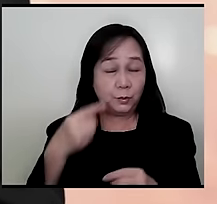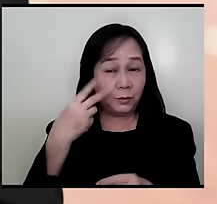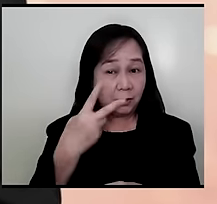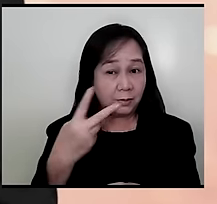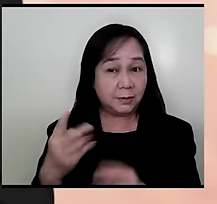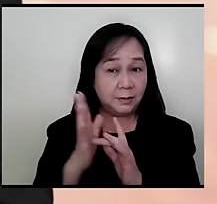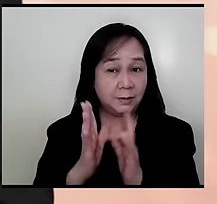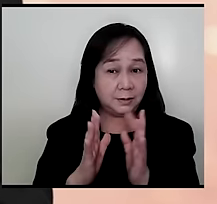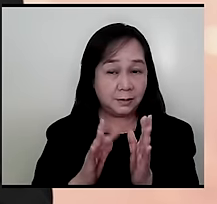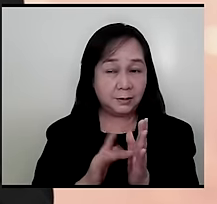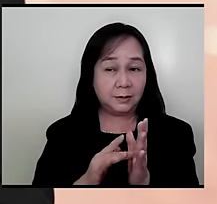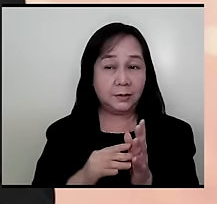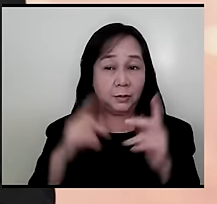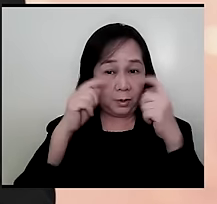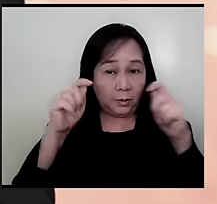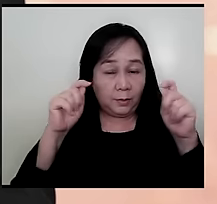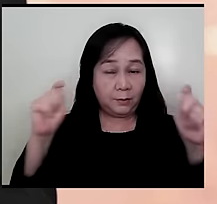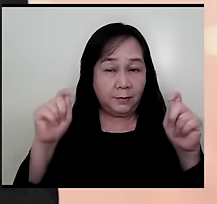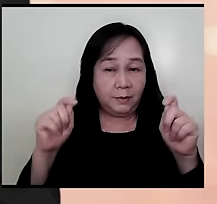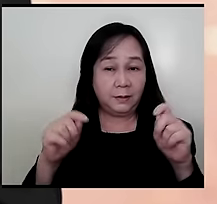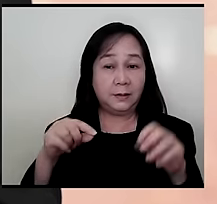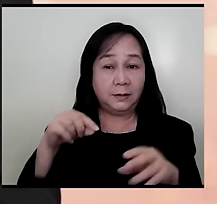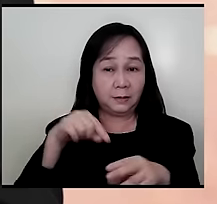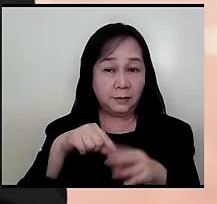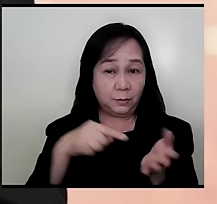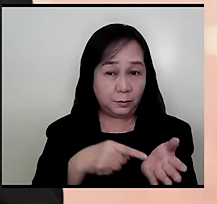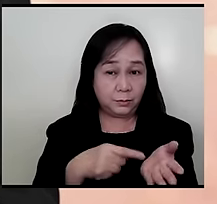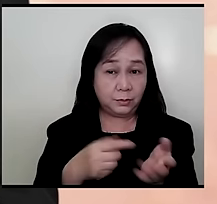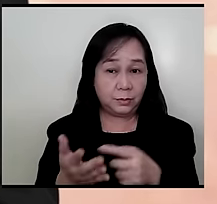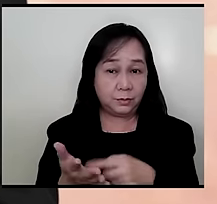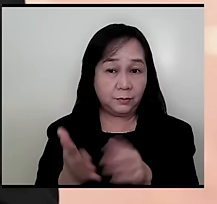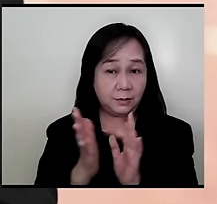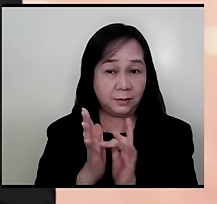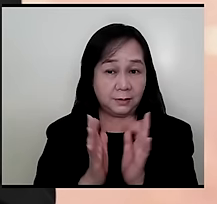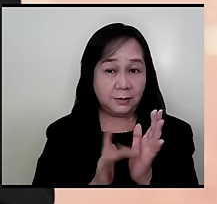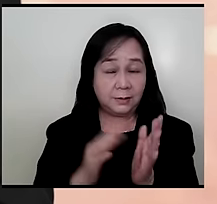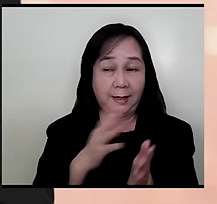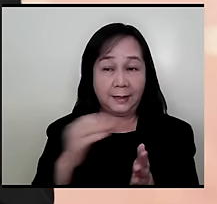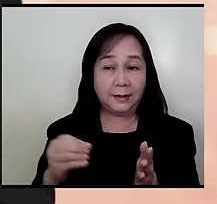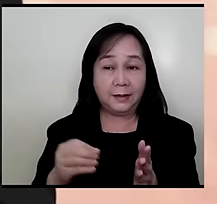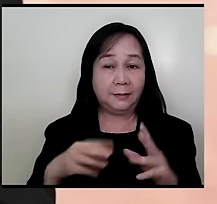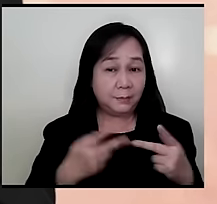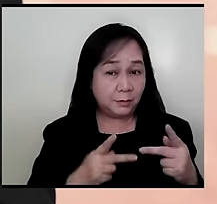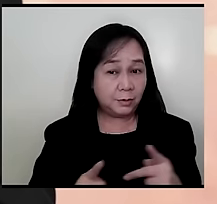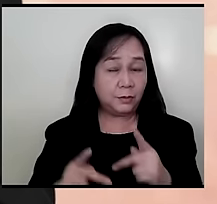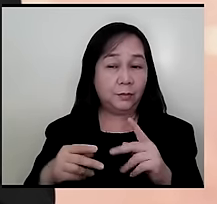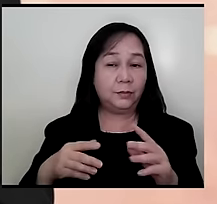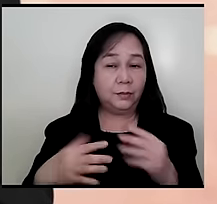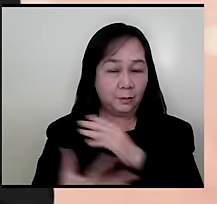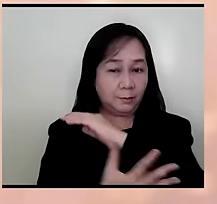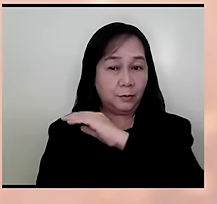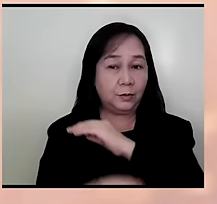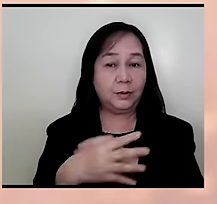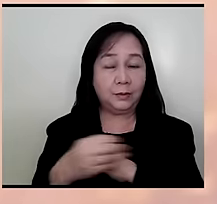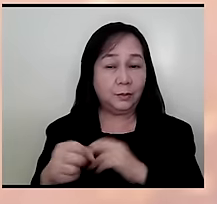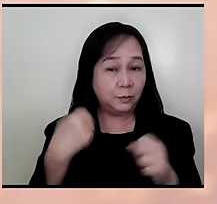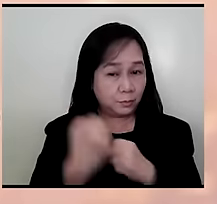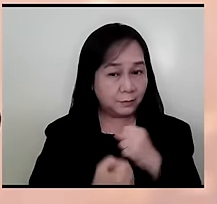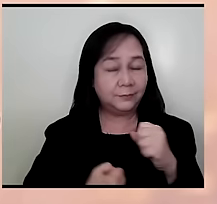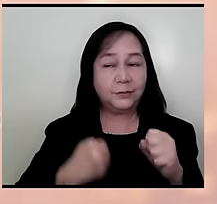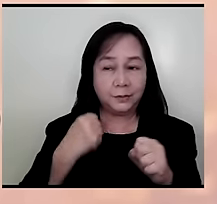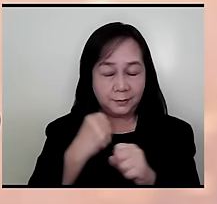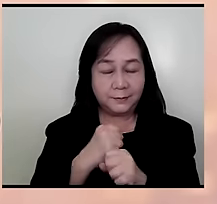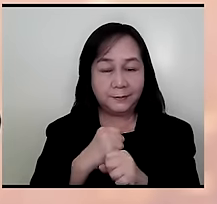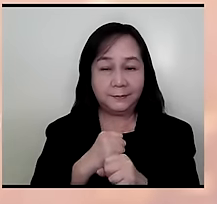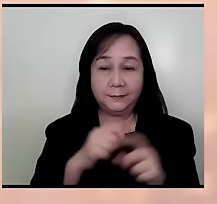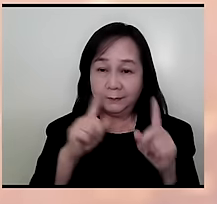over death in His wounds and in the wounds of the poor and those who suffer? By